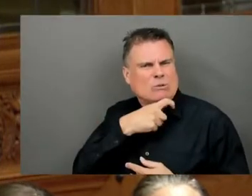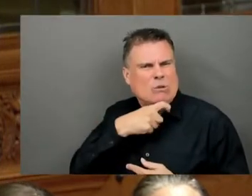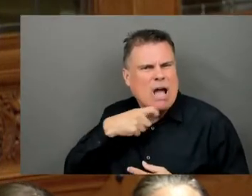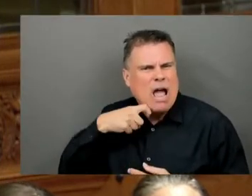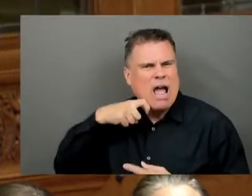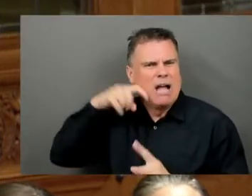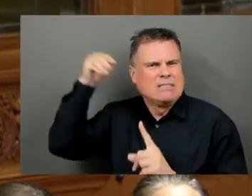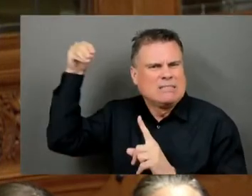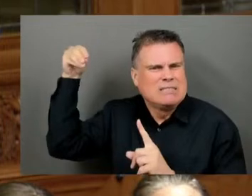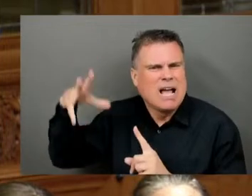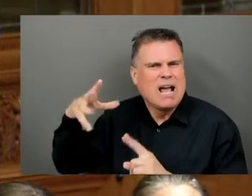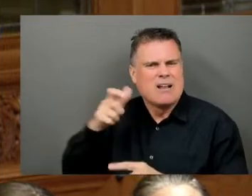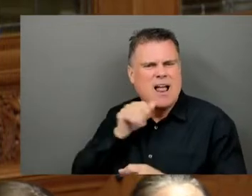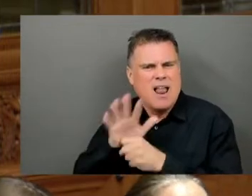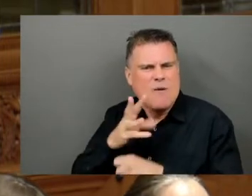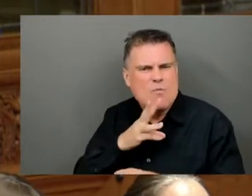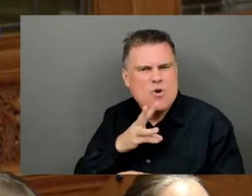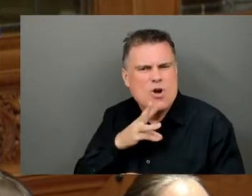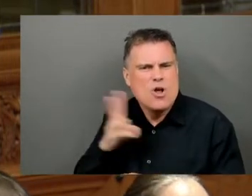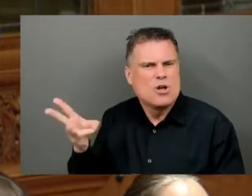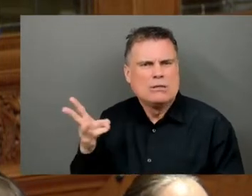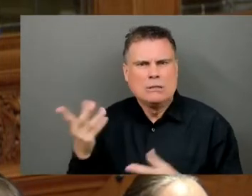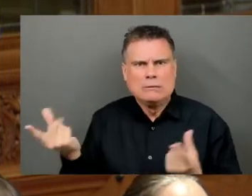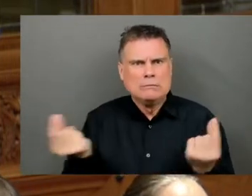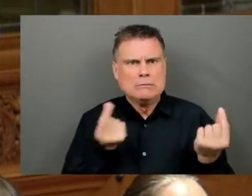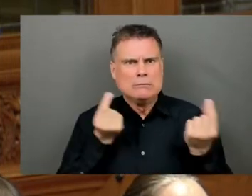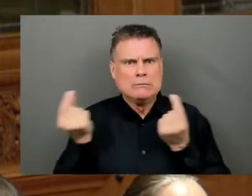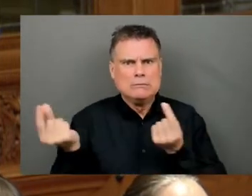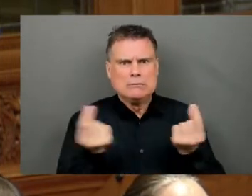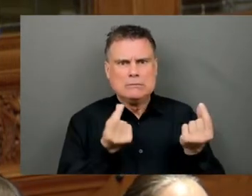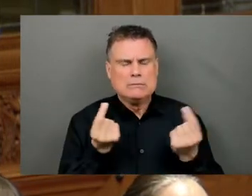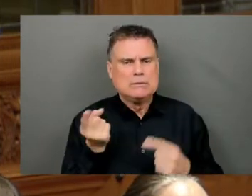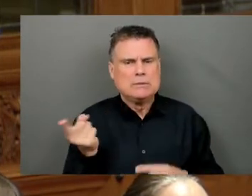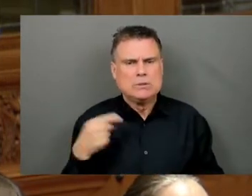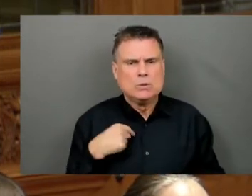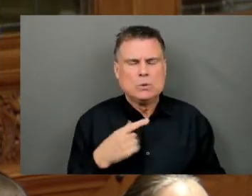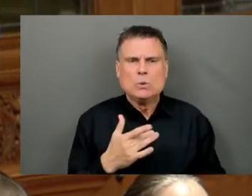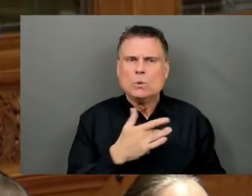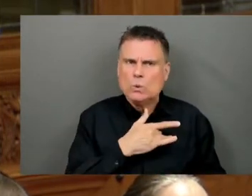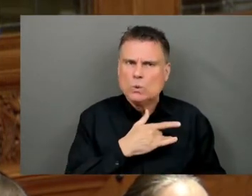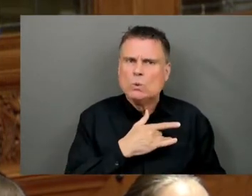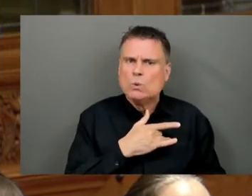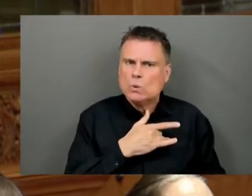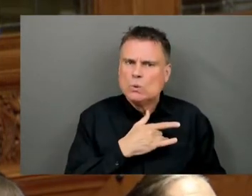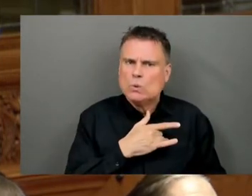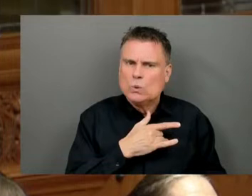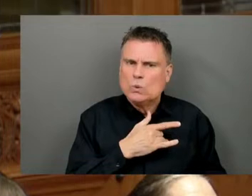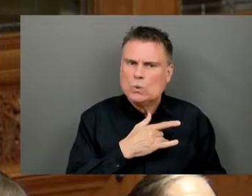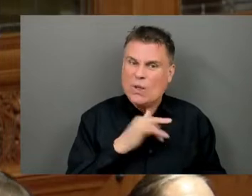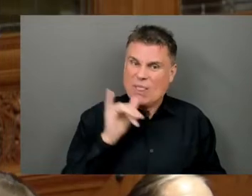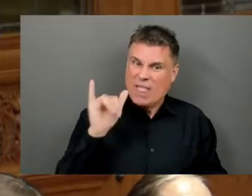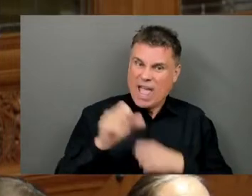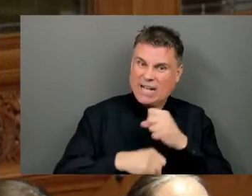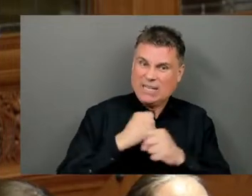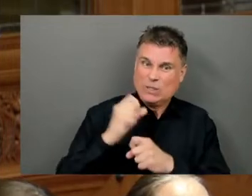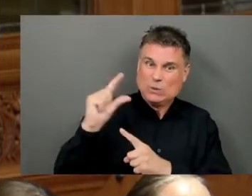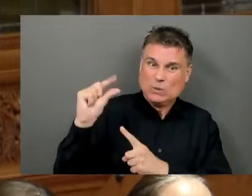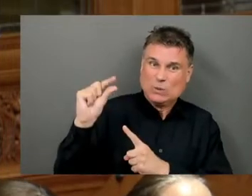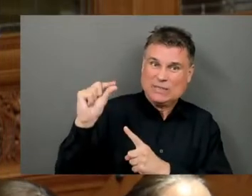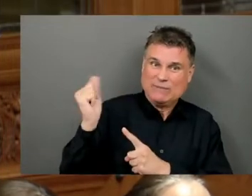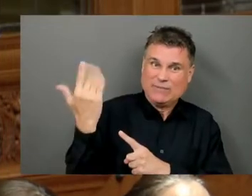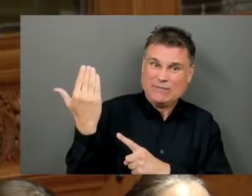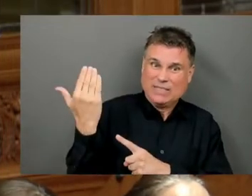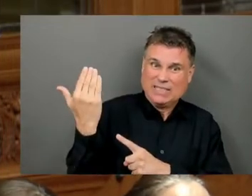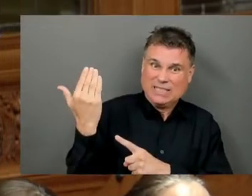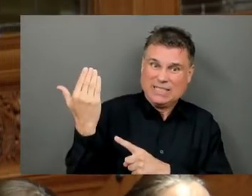weight that I felt that day in my chest. The drought we were in 2015 didn't end. It has deepened. And yet